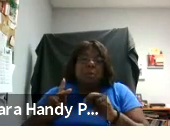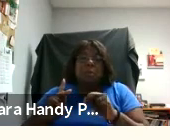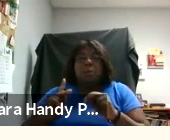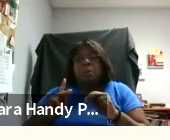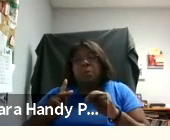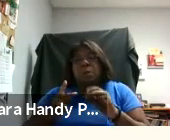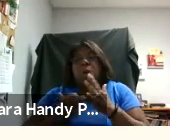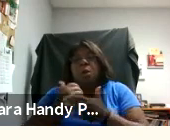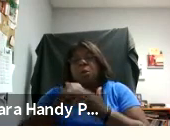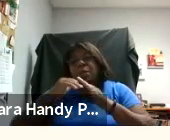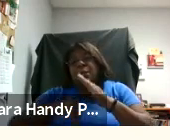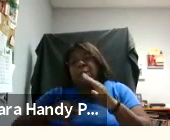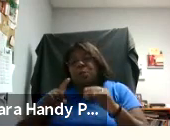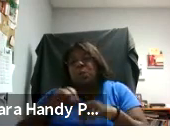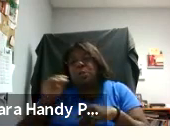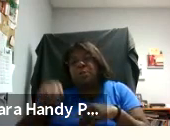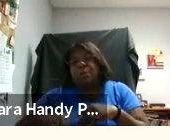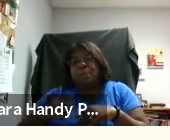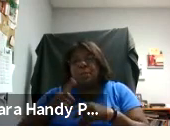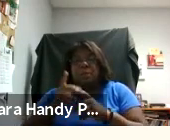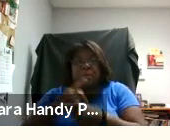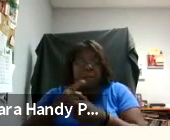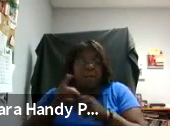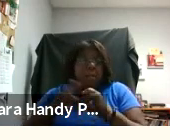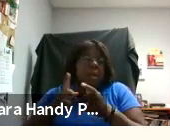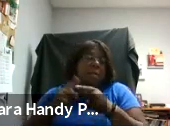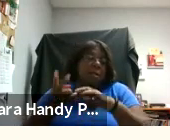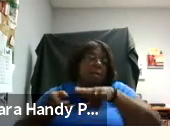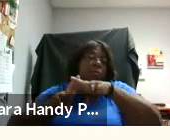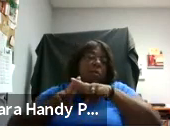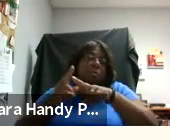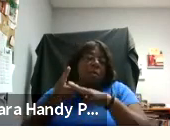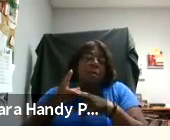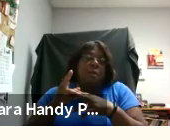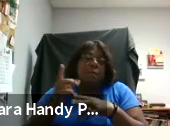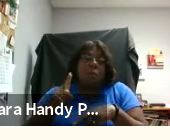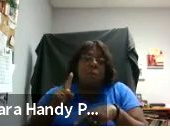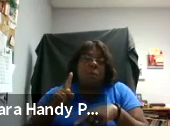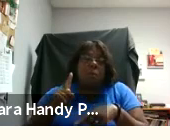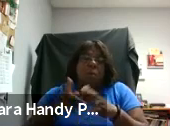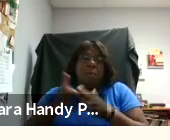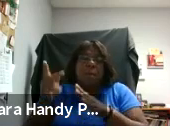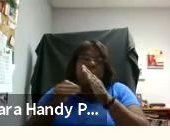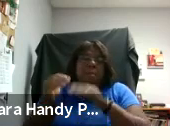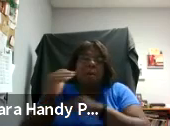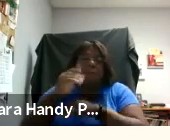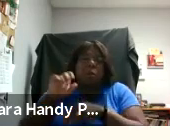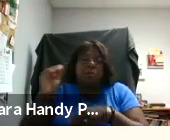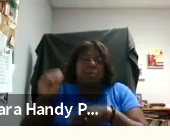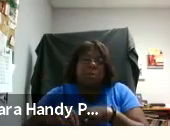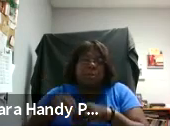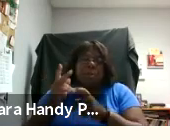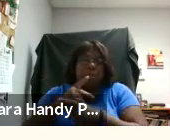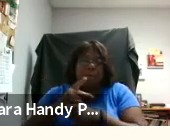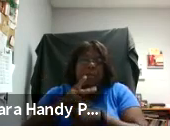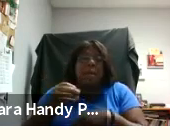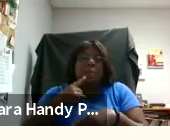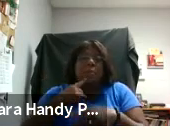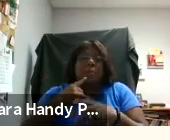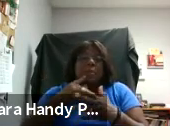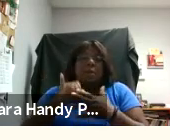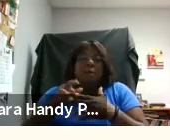earning less than 100% productivity, and an increase in those who are paid above 100% productivity. And I will say